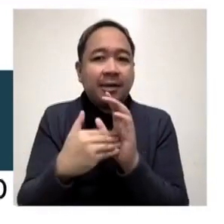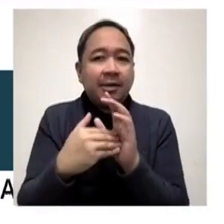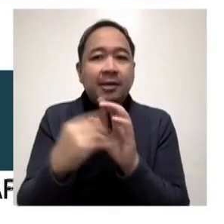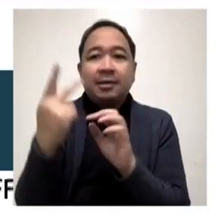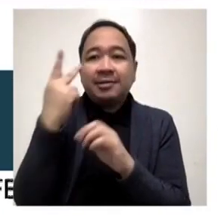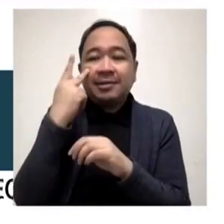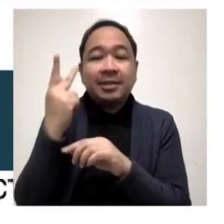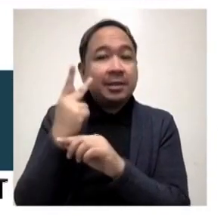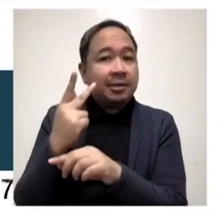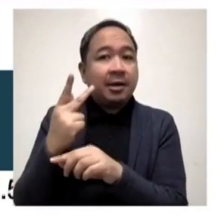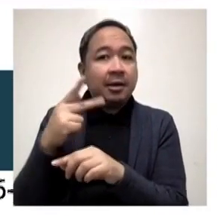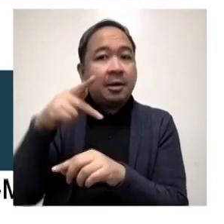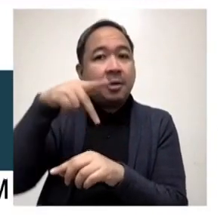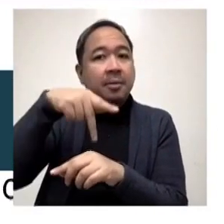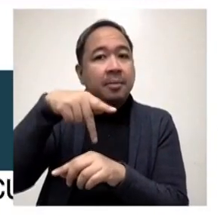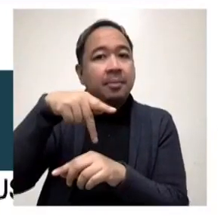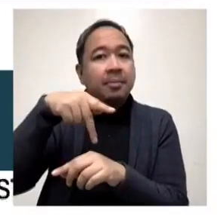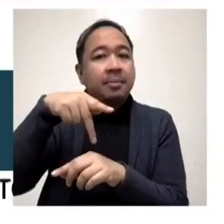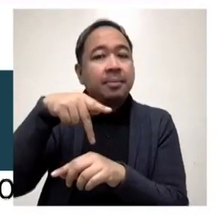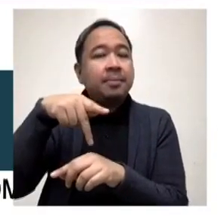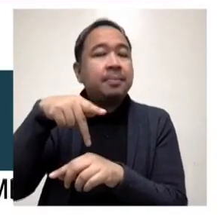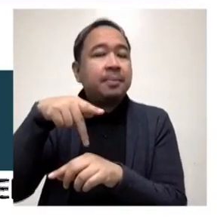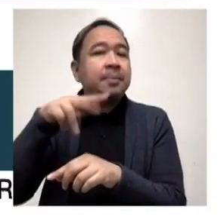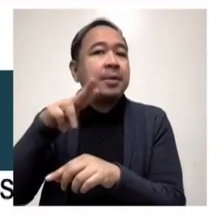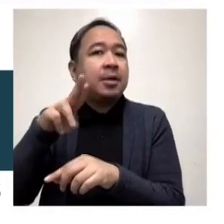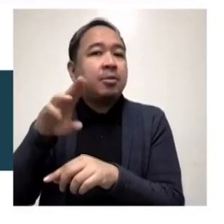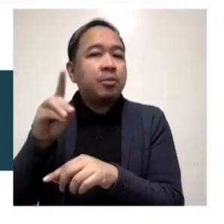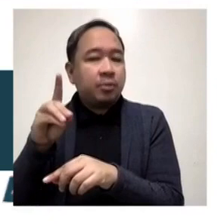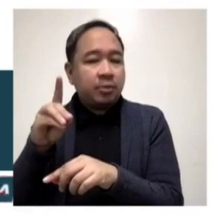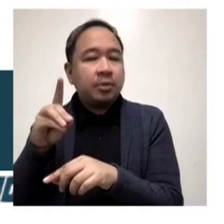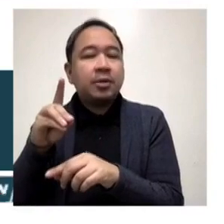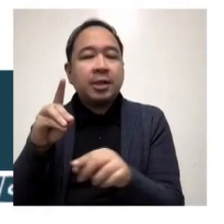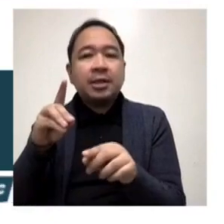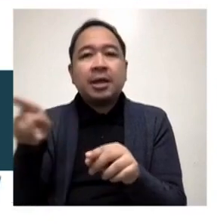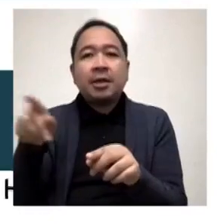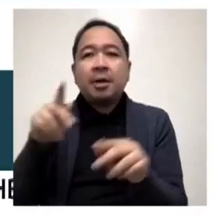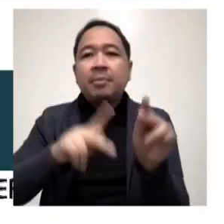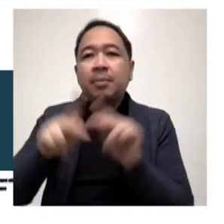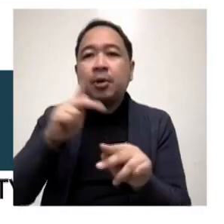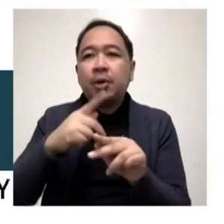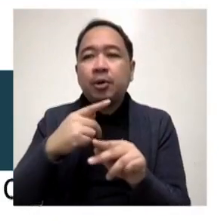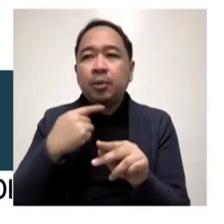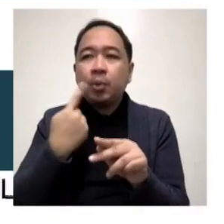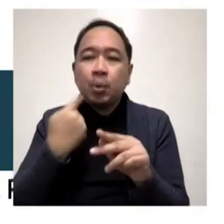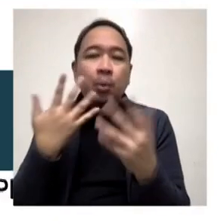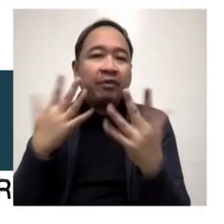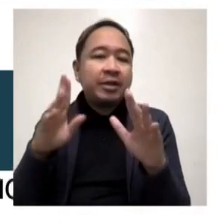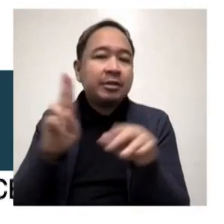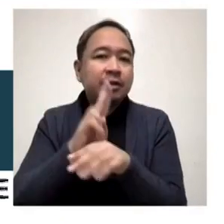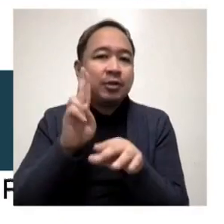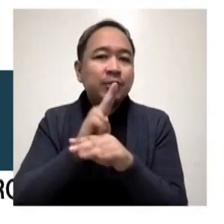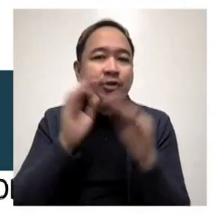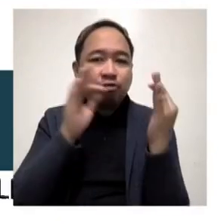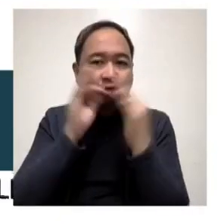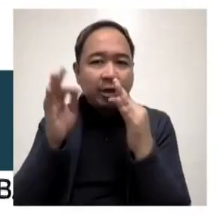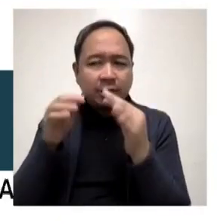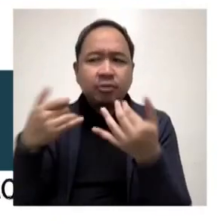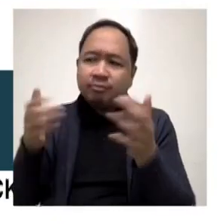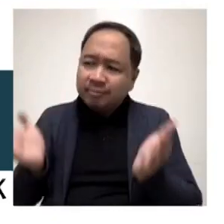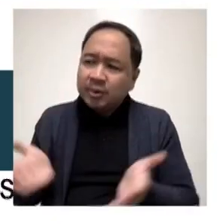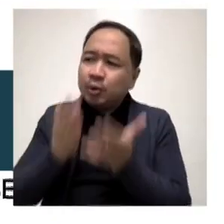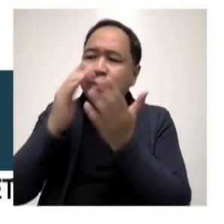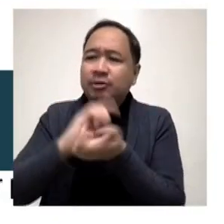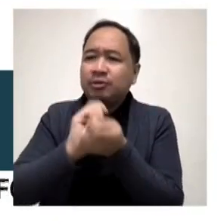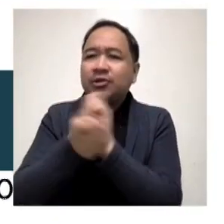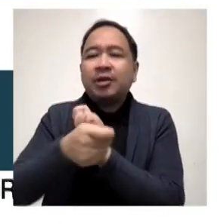the persons who use drugs, as our constituents whom we have to support in terms of getting